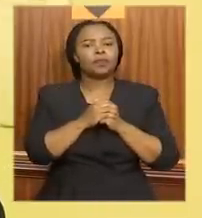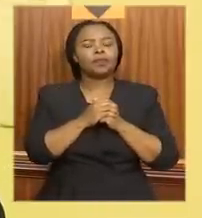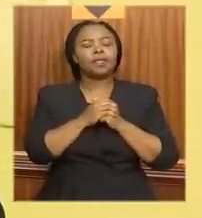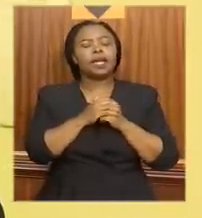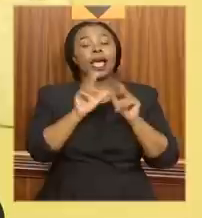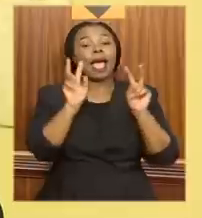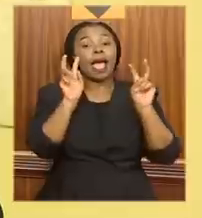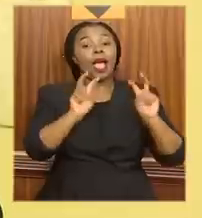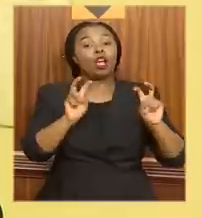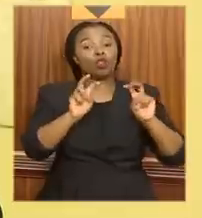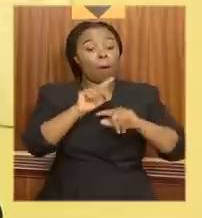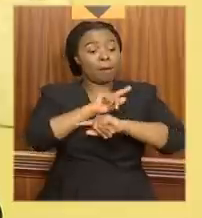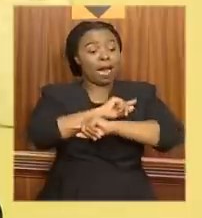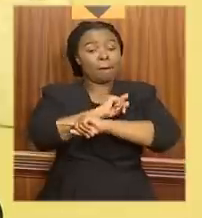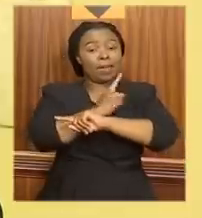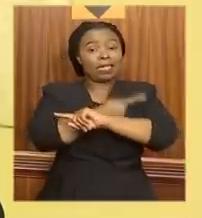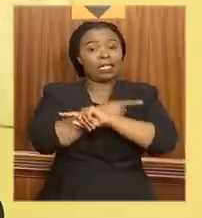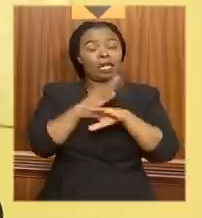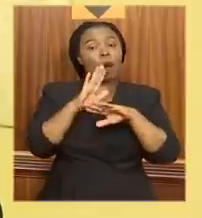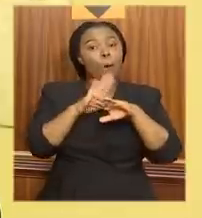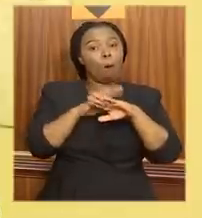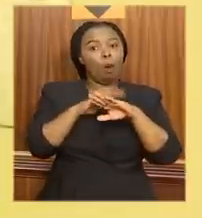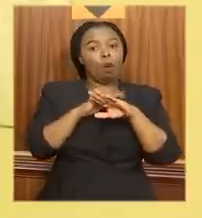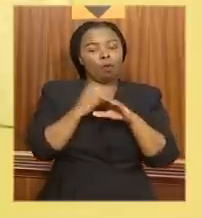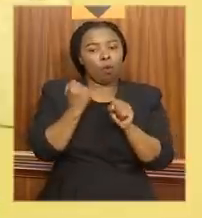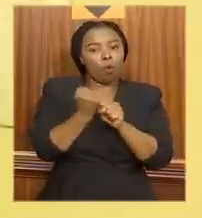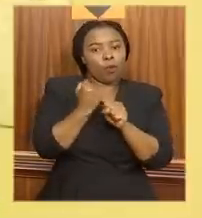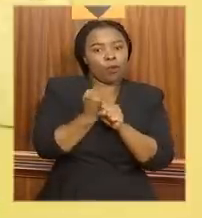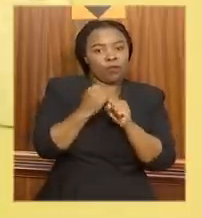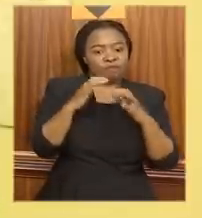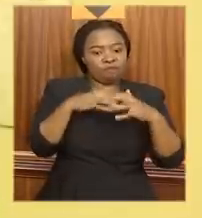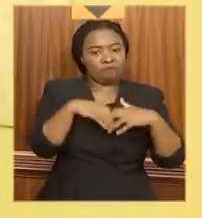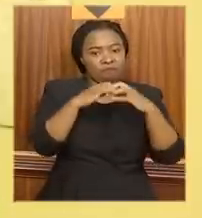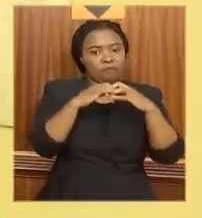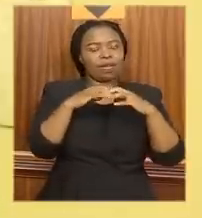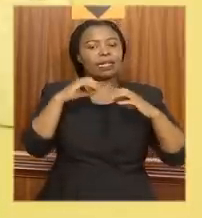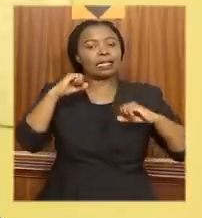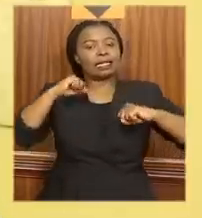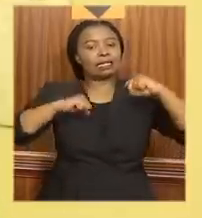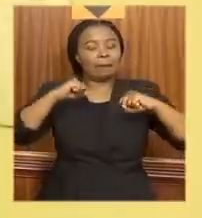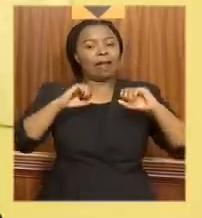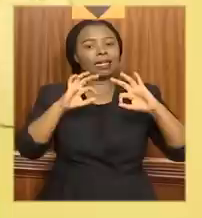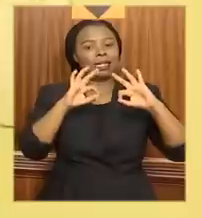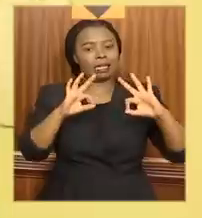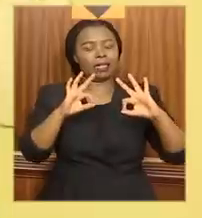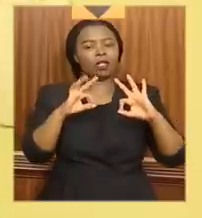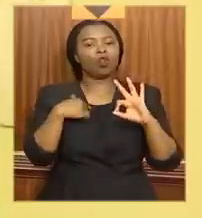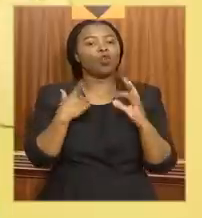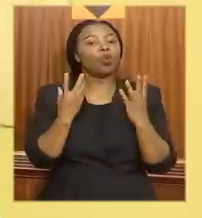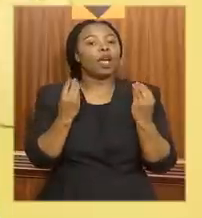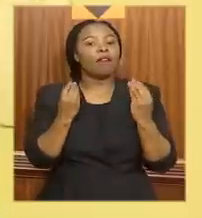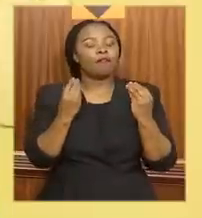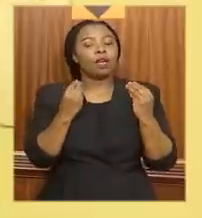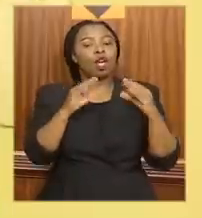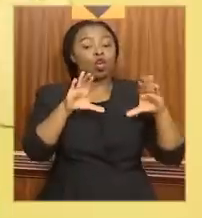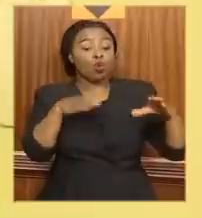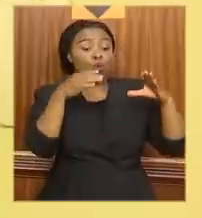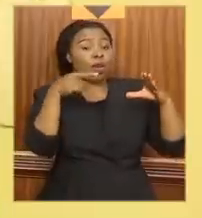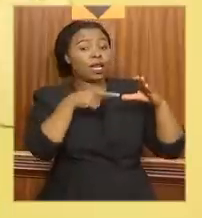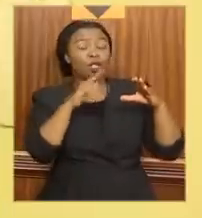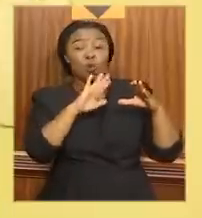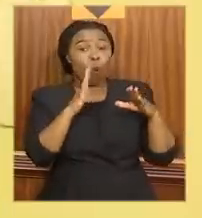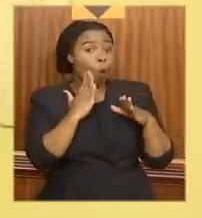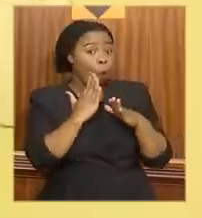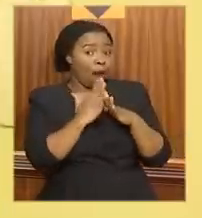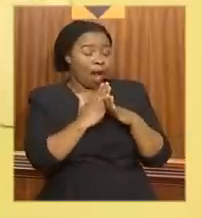capacity to generate electricity to be stabilized by having those units that may not be operating at